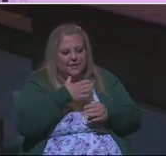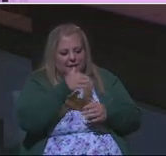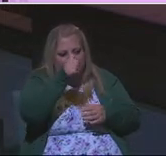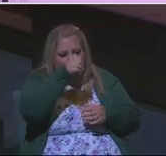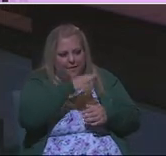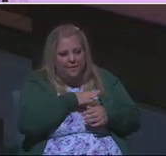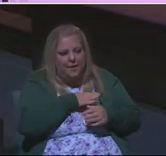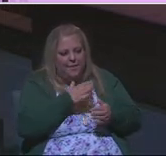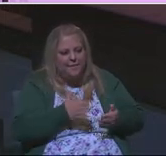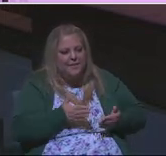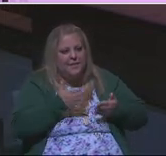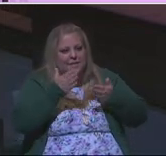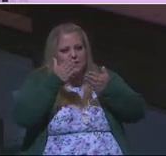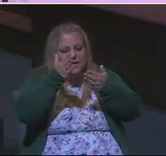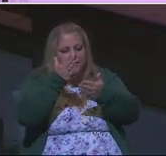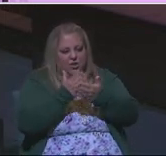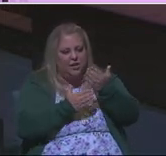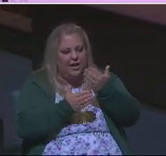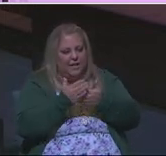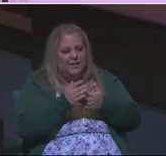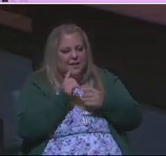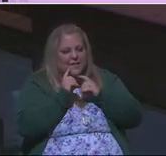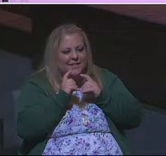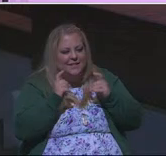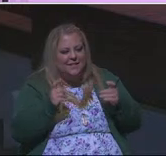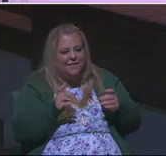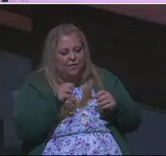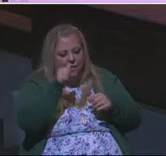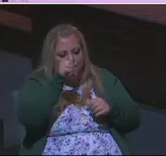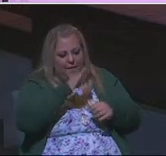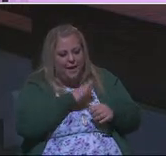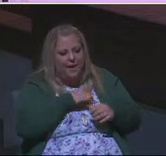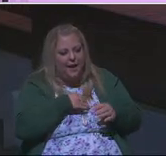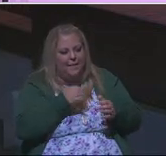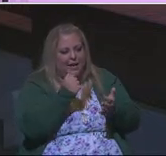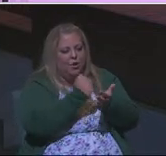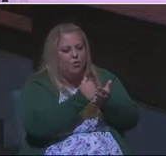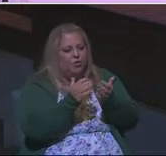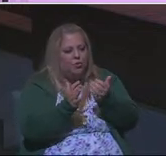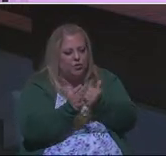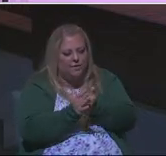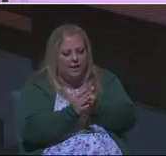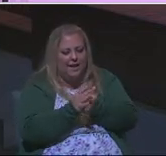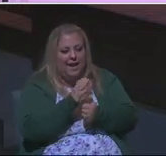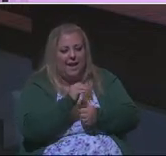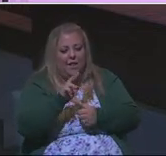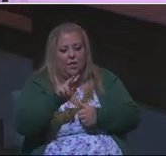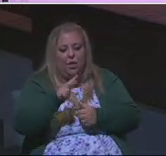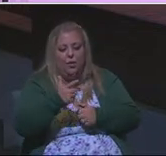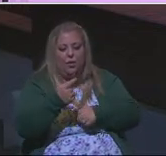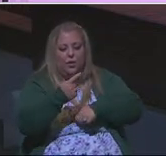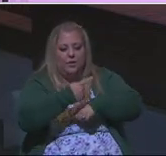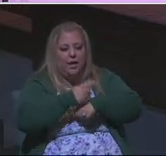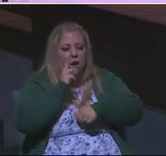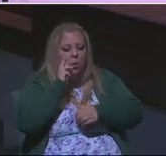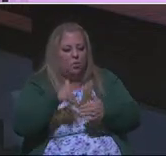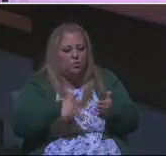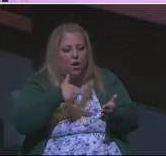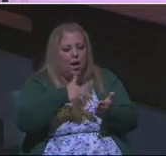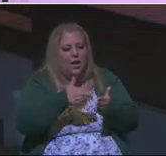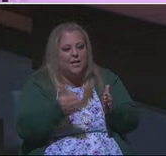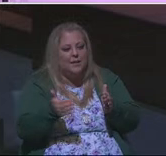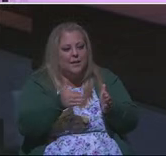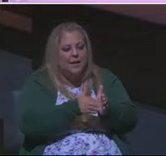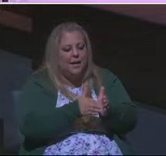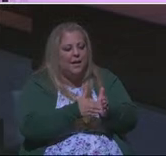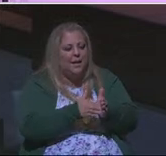into the hands of sinful men and be crucified, and the third day rise again. And they remembered